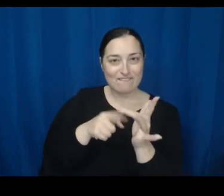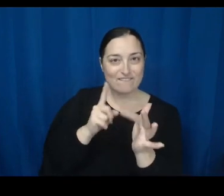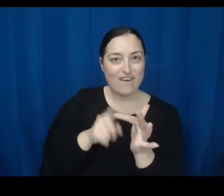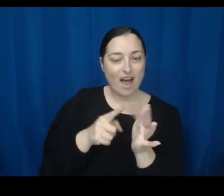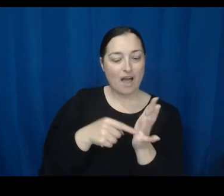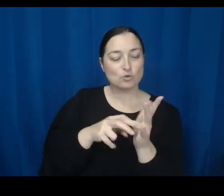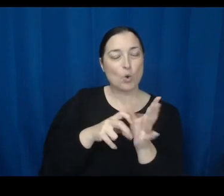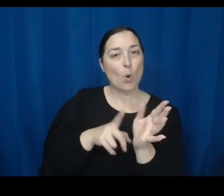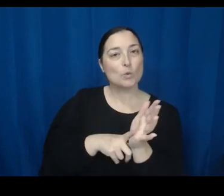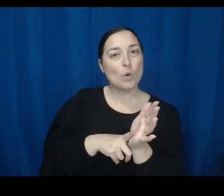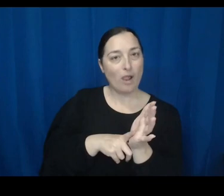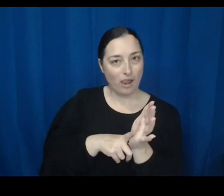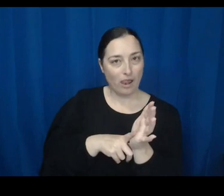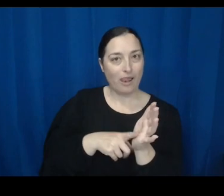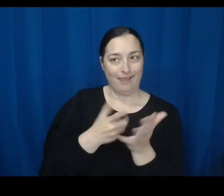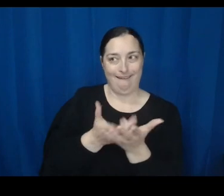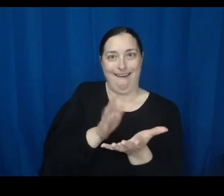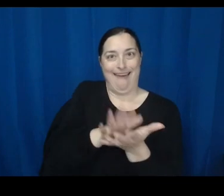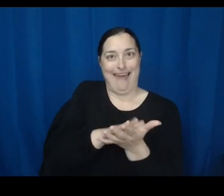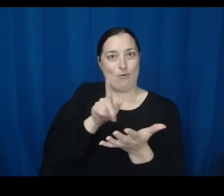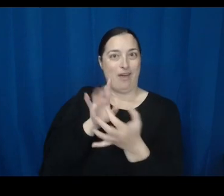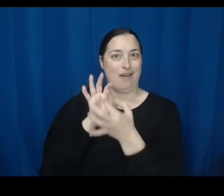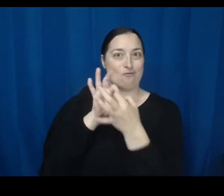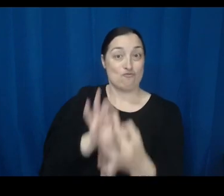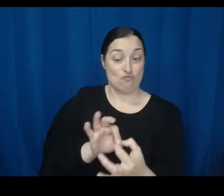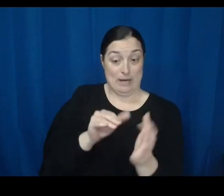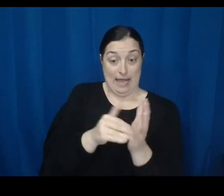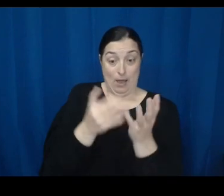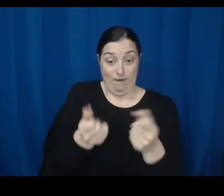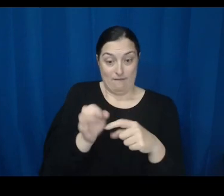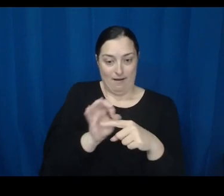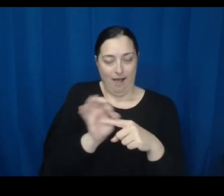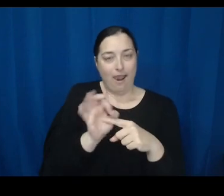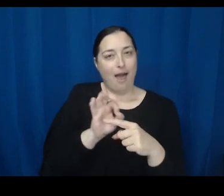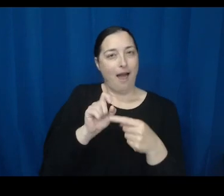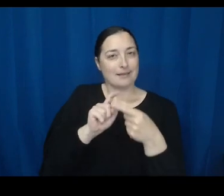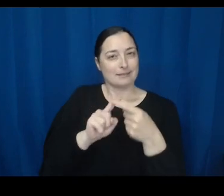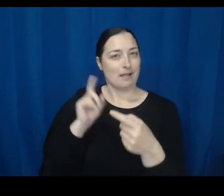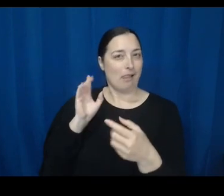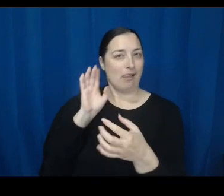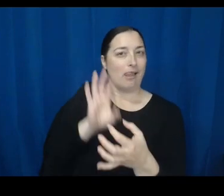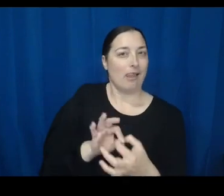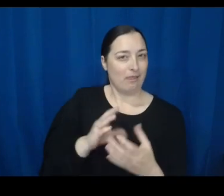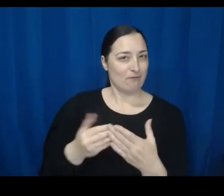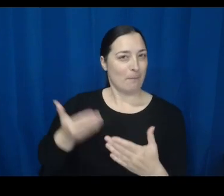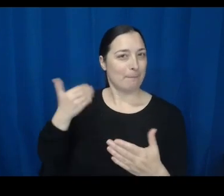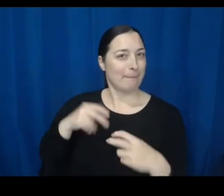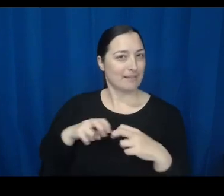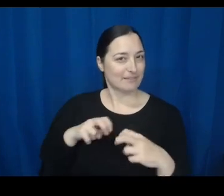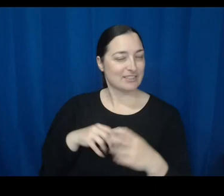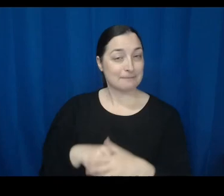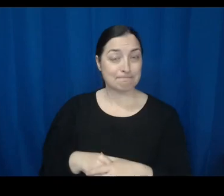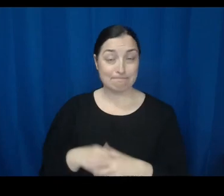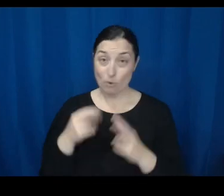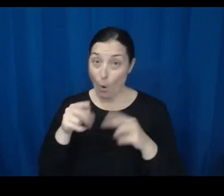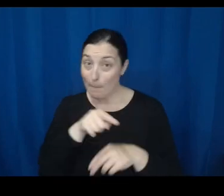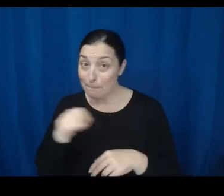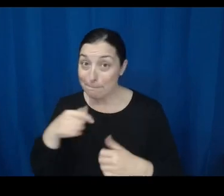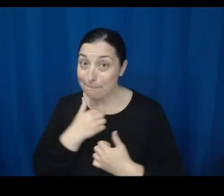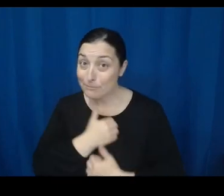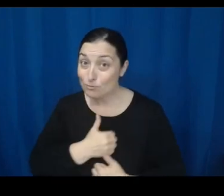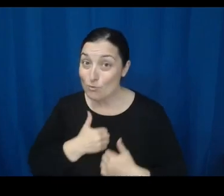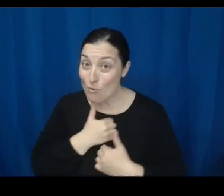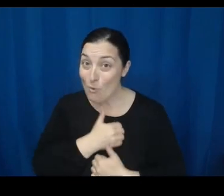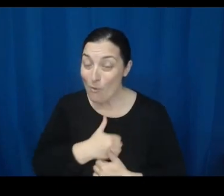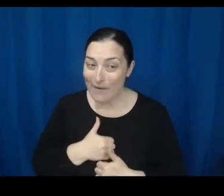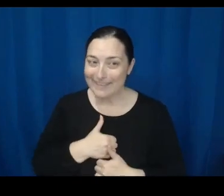that really carried through, even though we're working with colour in this one. Yeah, exactly. Yeah, I hope everyone enjoyed